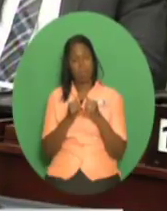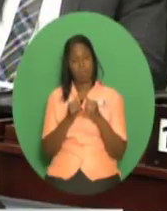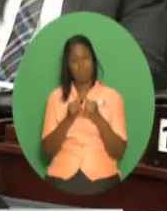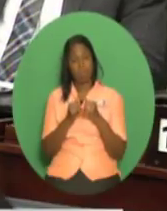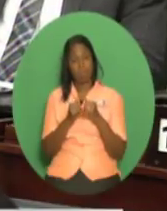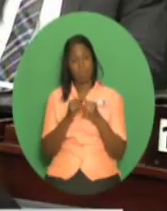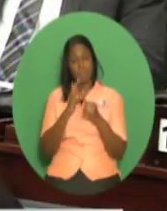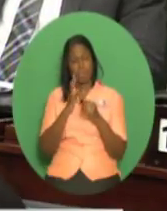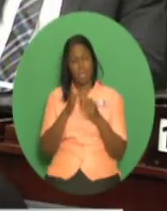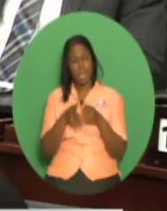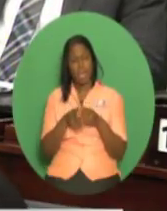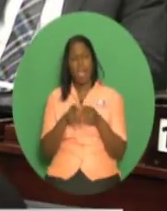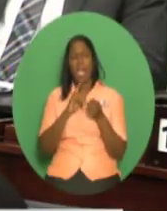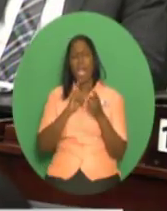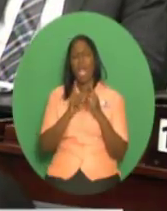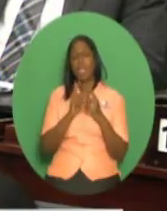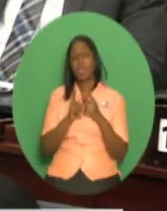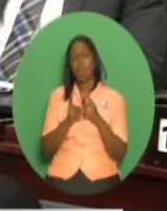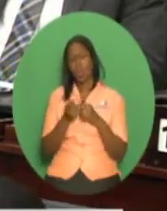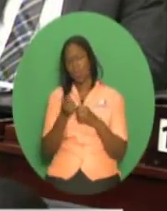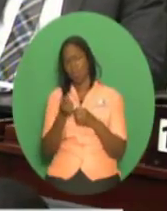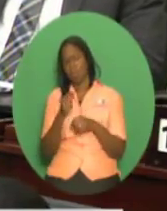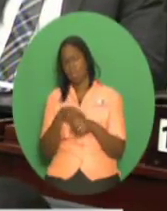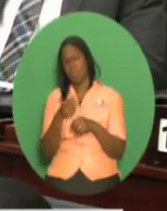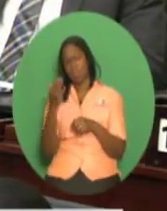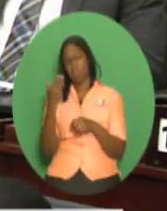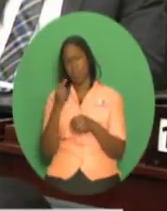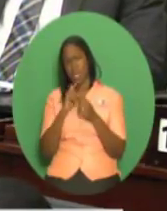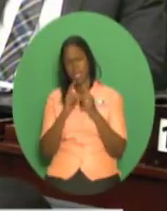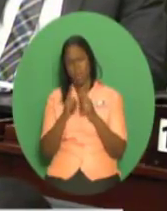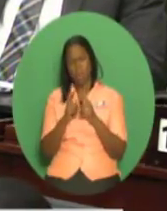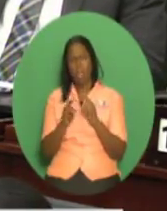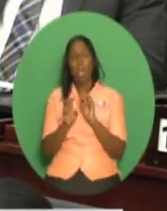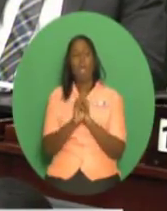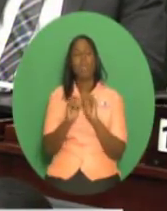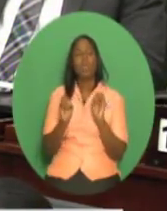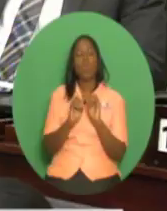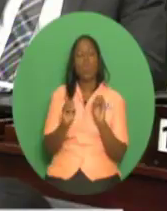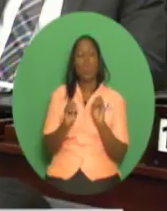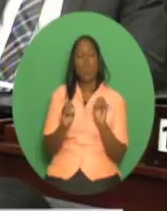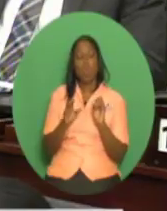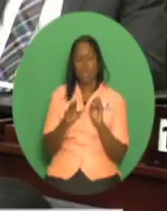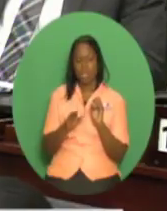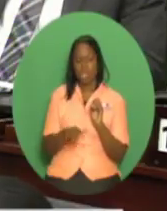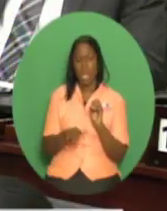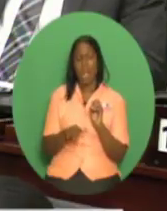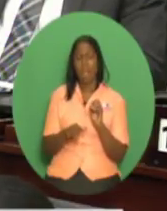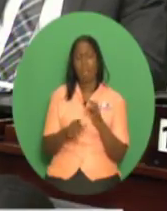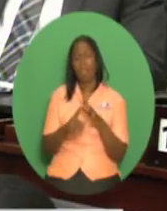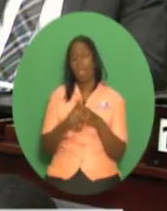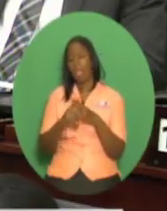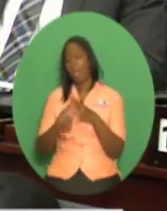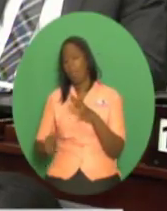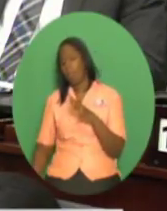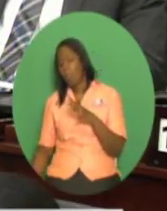I spoke just now of the fact that no child must be left behind,